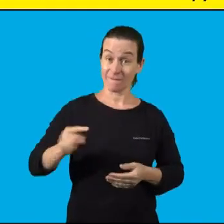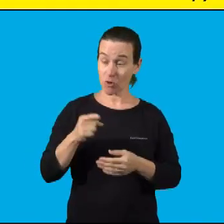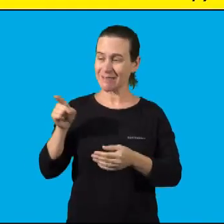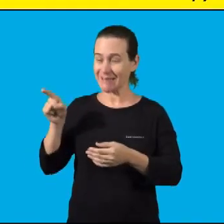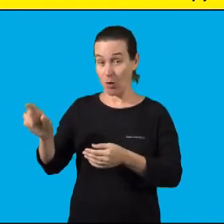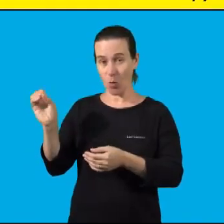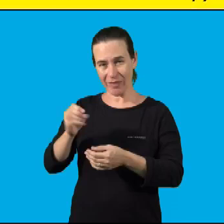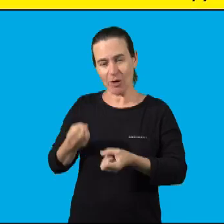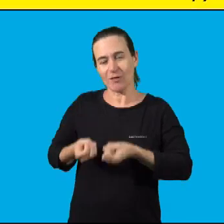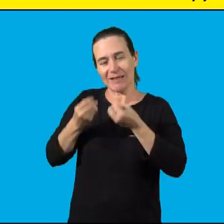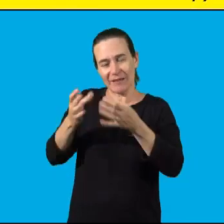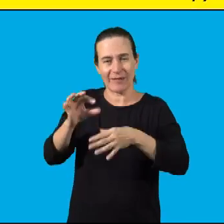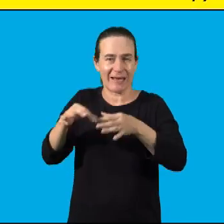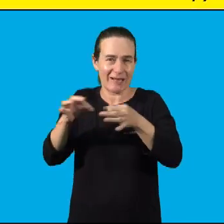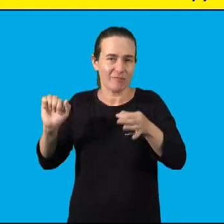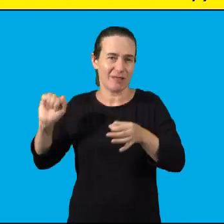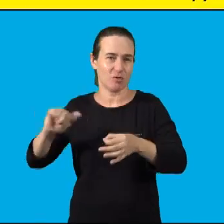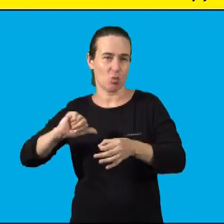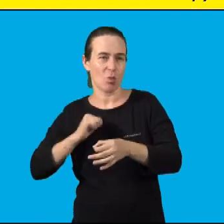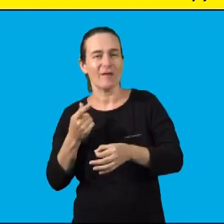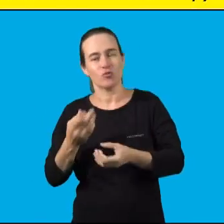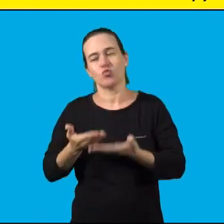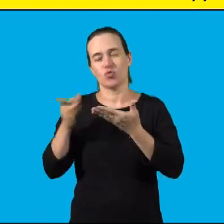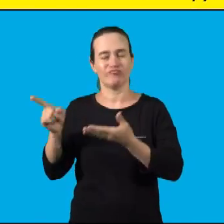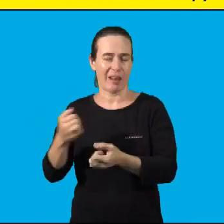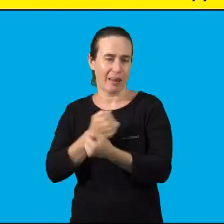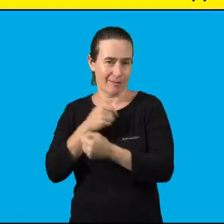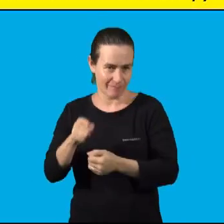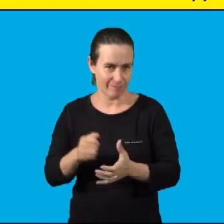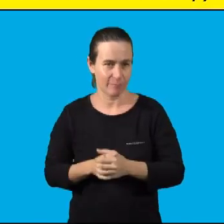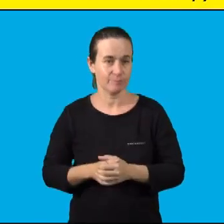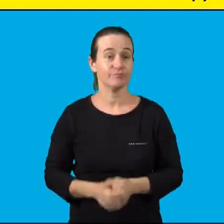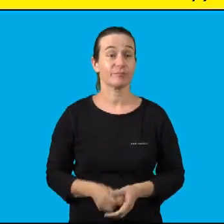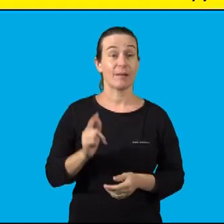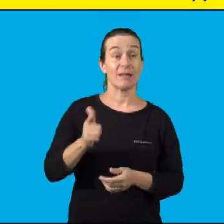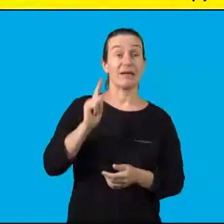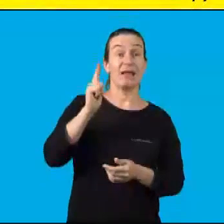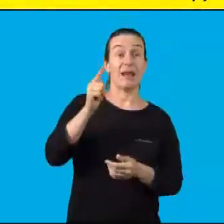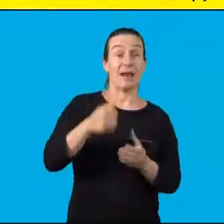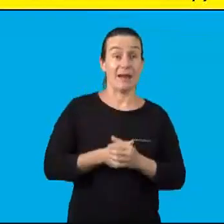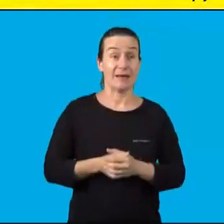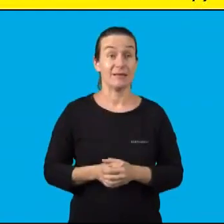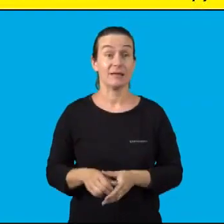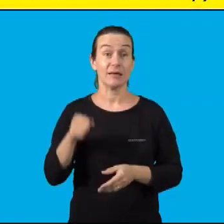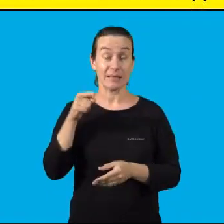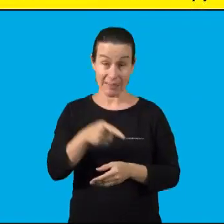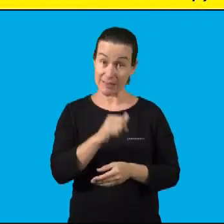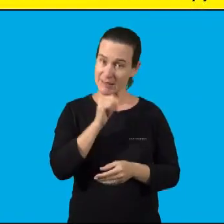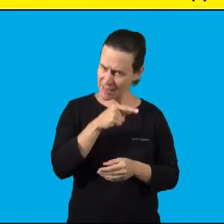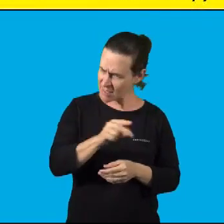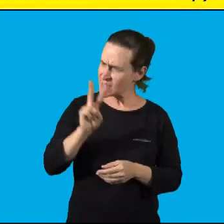token of his love. Iago mentions that he has seen the handkerchief in Cassio's possession. Later,